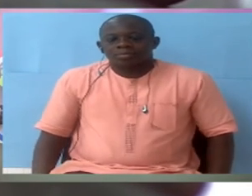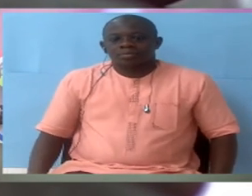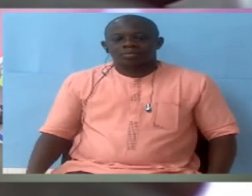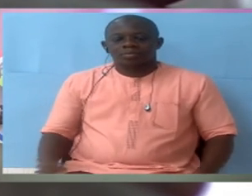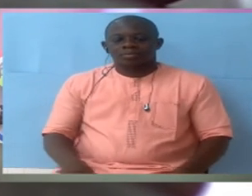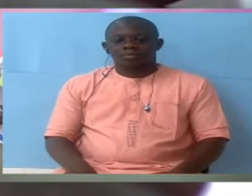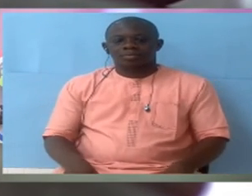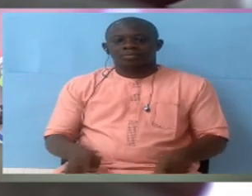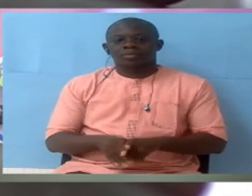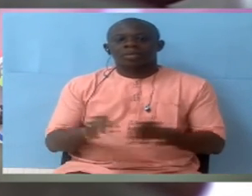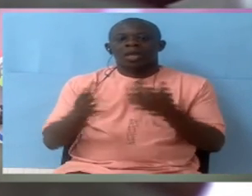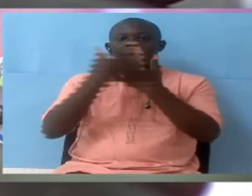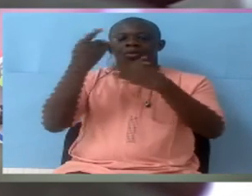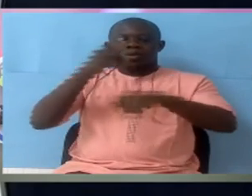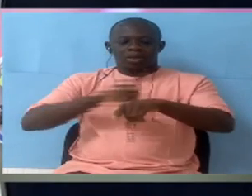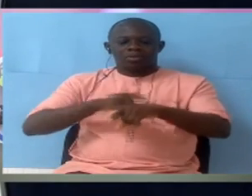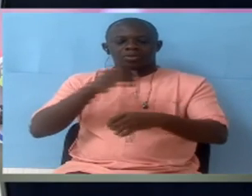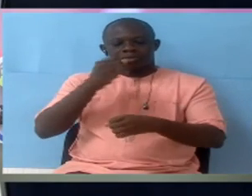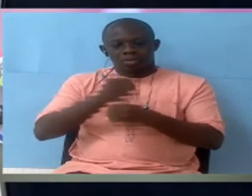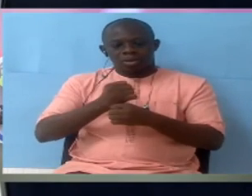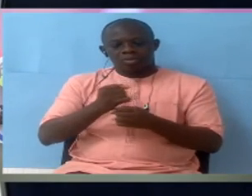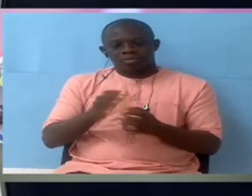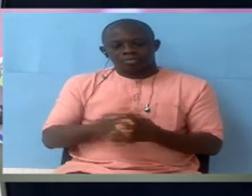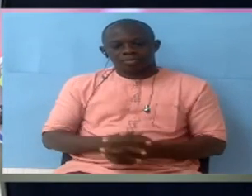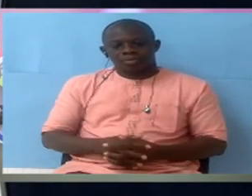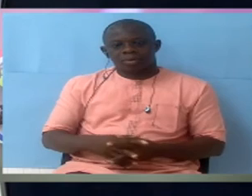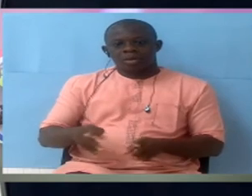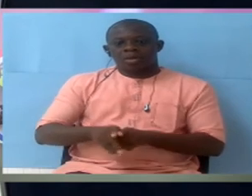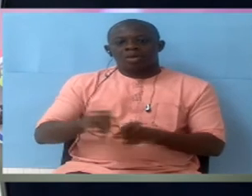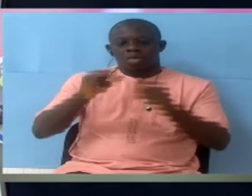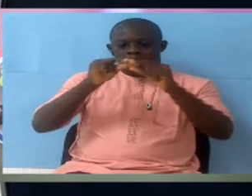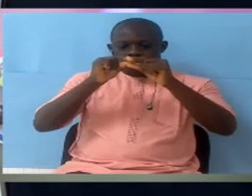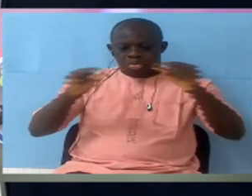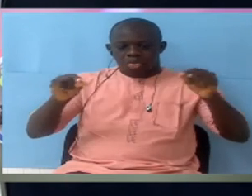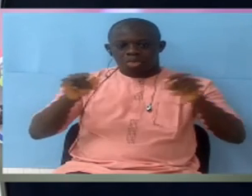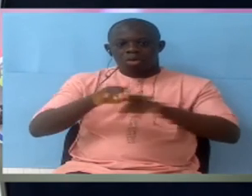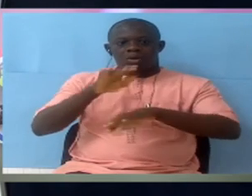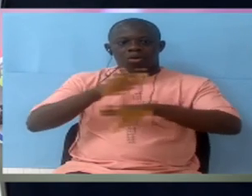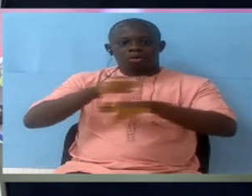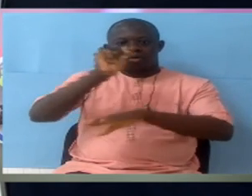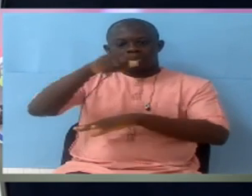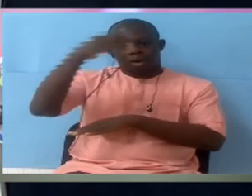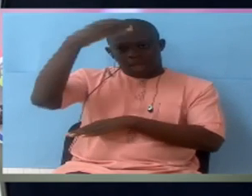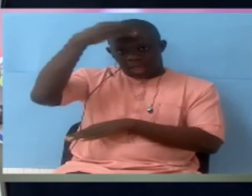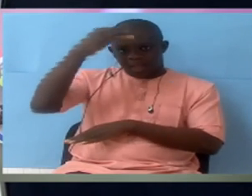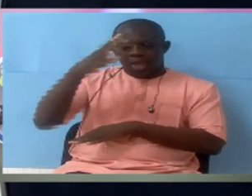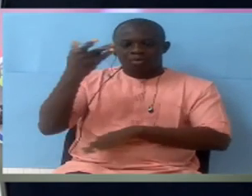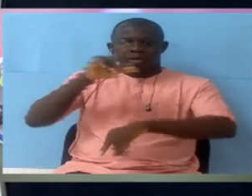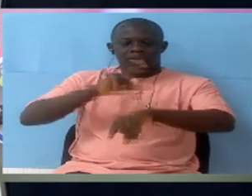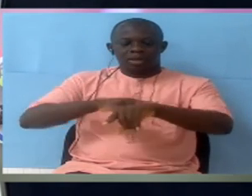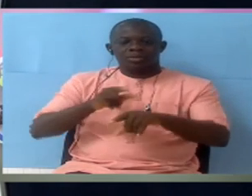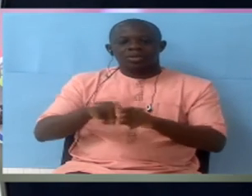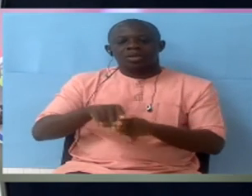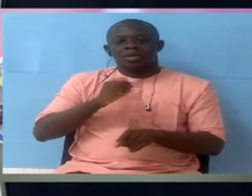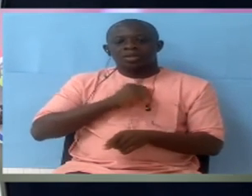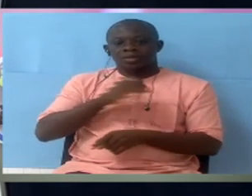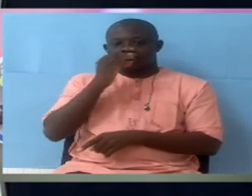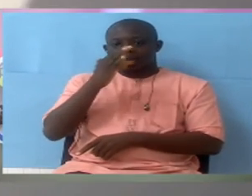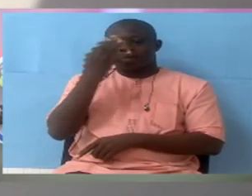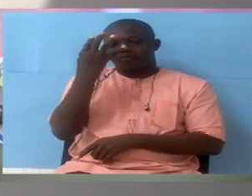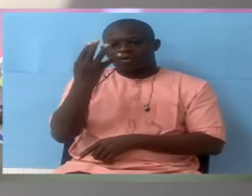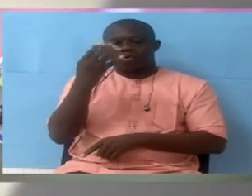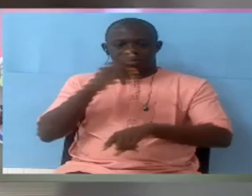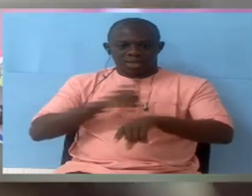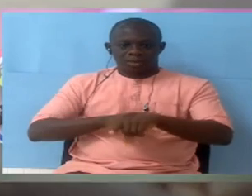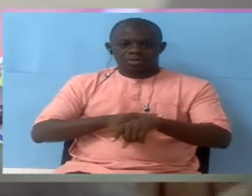How many times did they put the electric wires on your head? 4 times. Ñata yon lañ def. Ñata yon